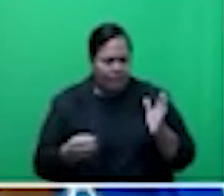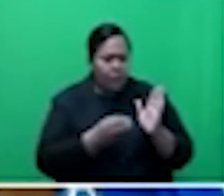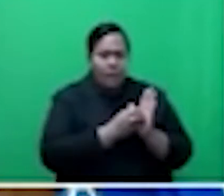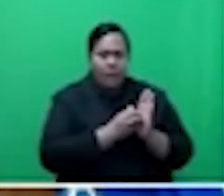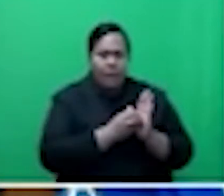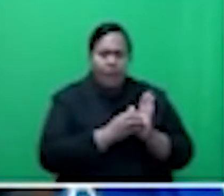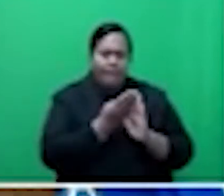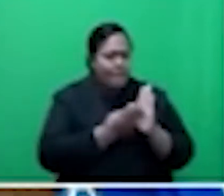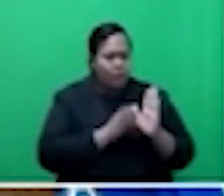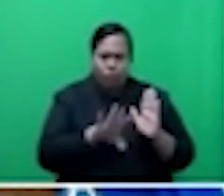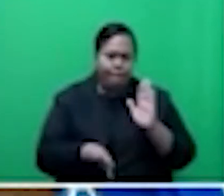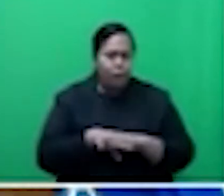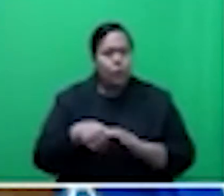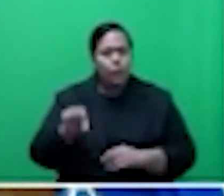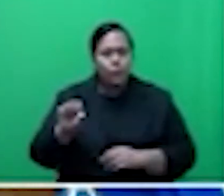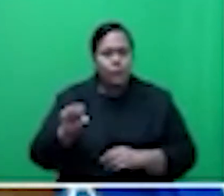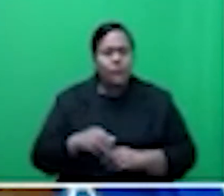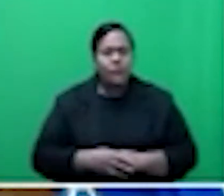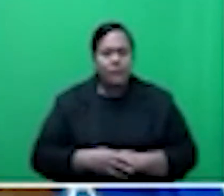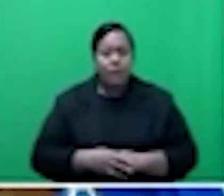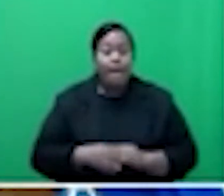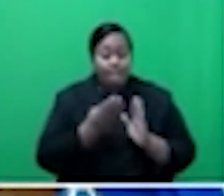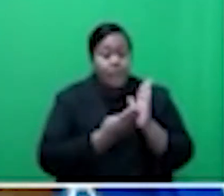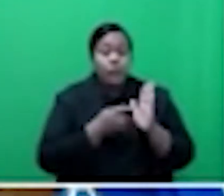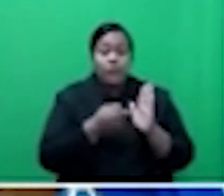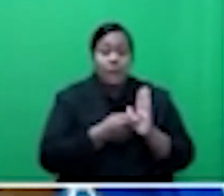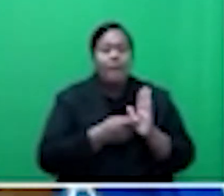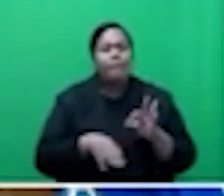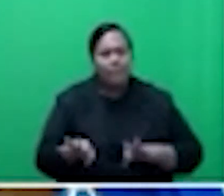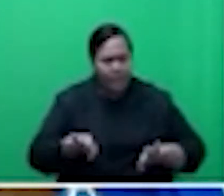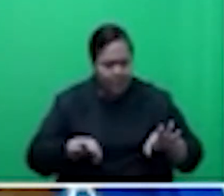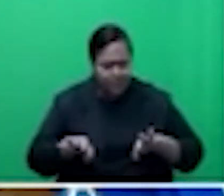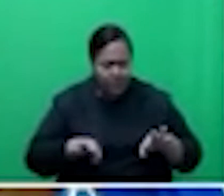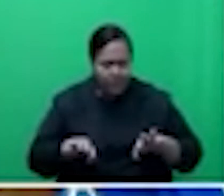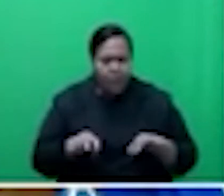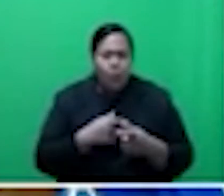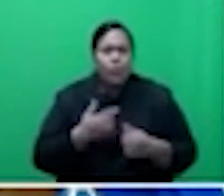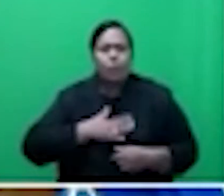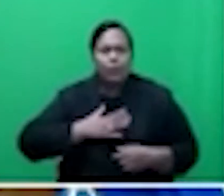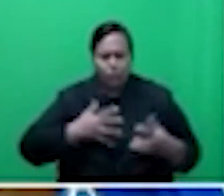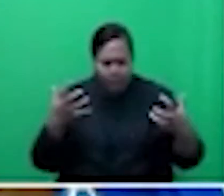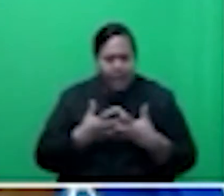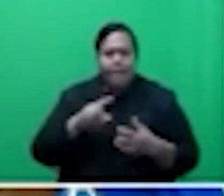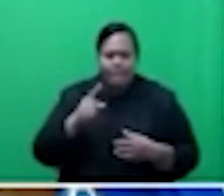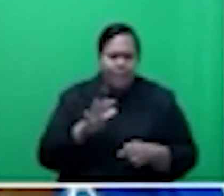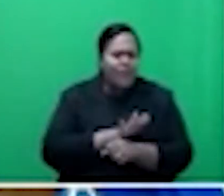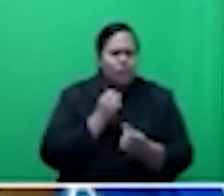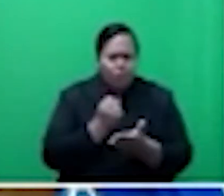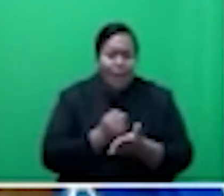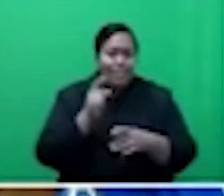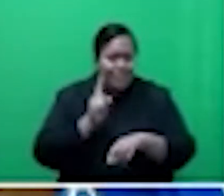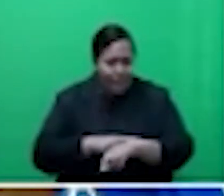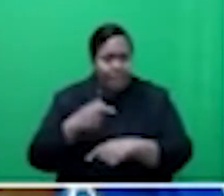not fully utilized. So a budget is a plan with all intents and purposes to make sure that it is delivered on time. And that's what happens